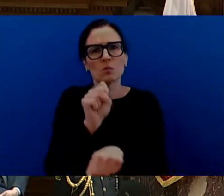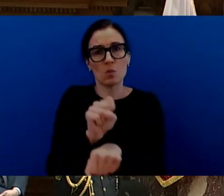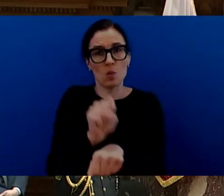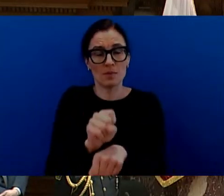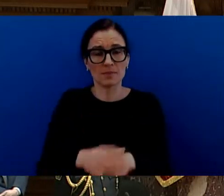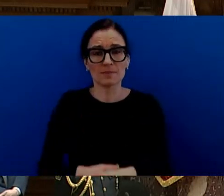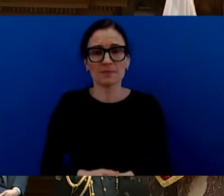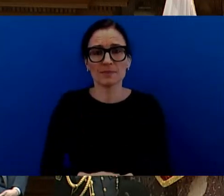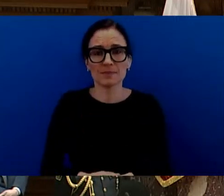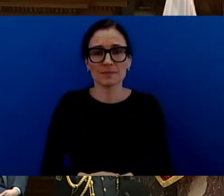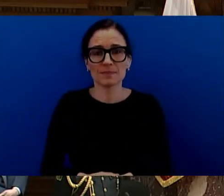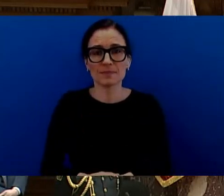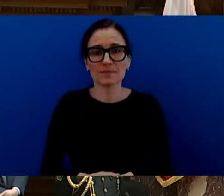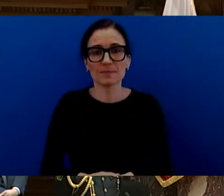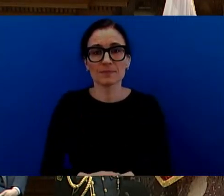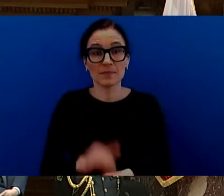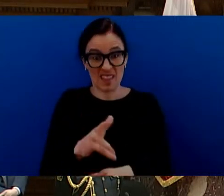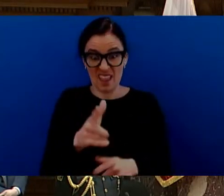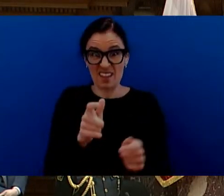deals.